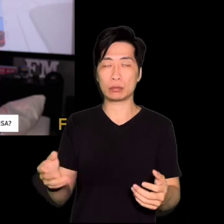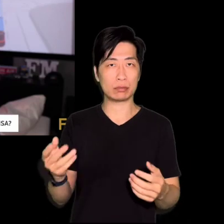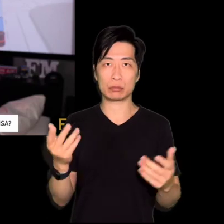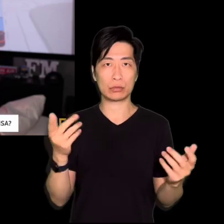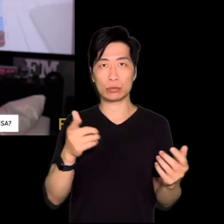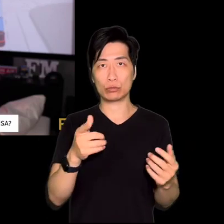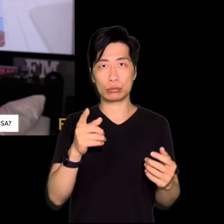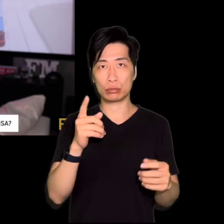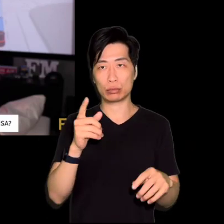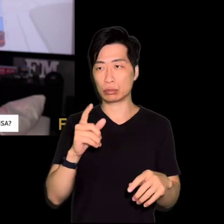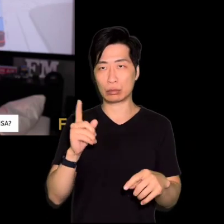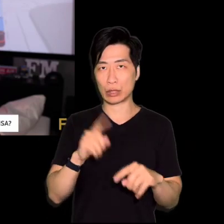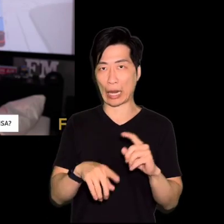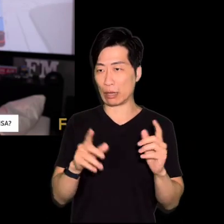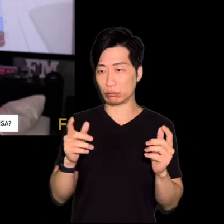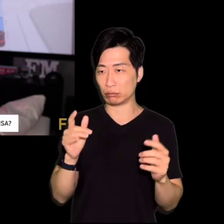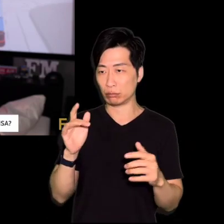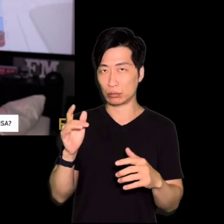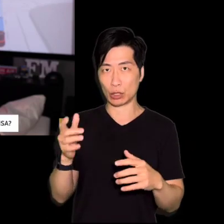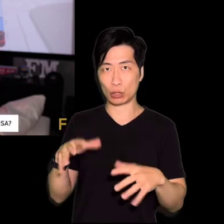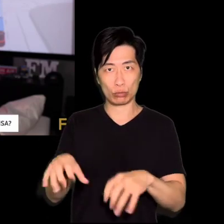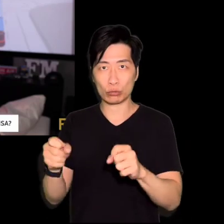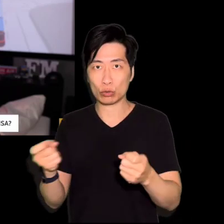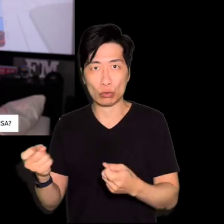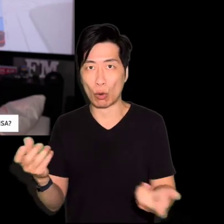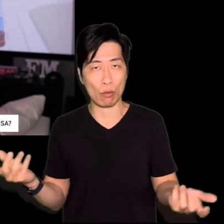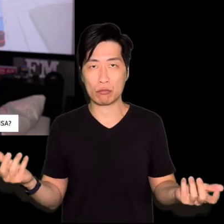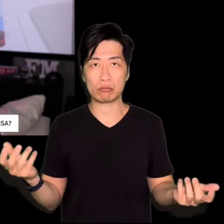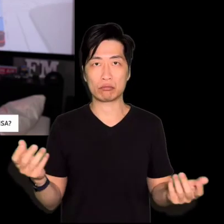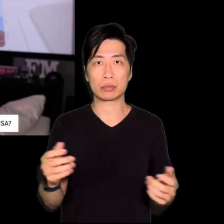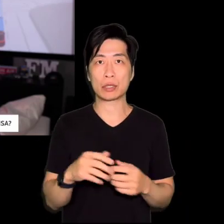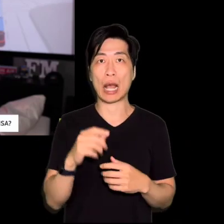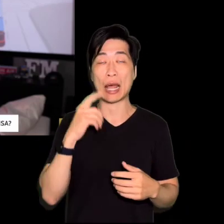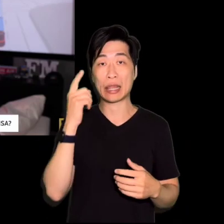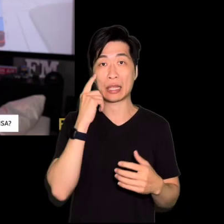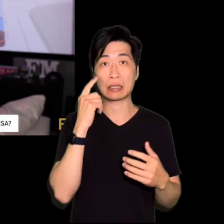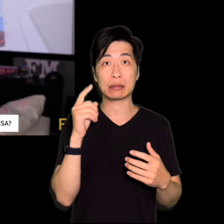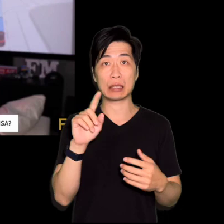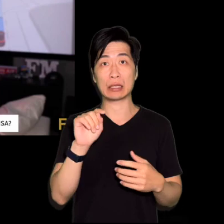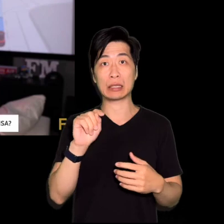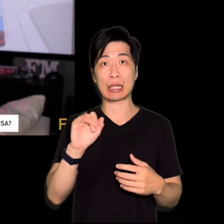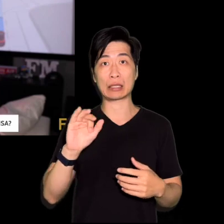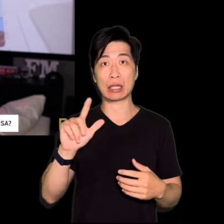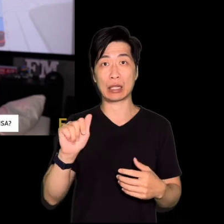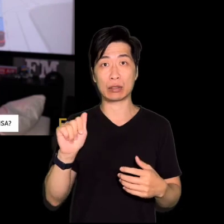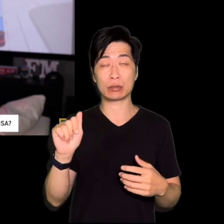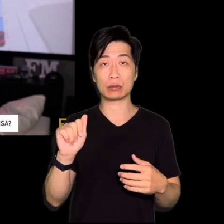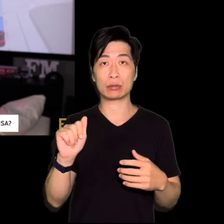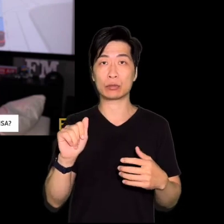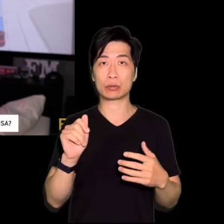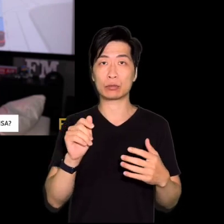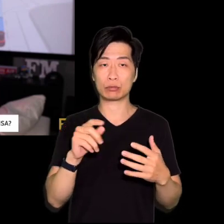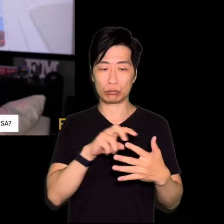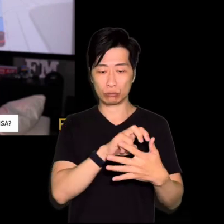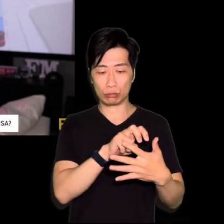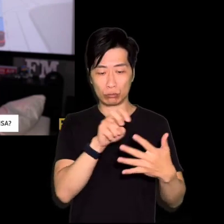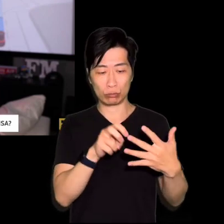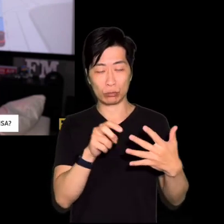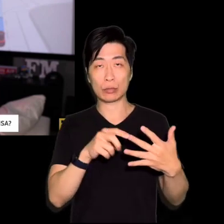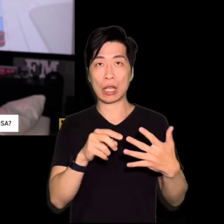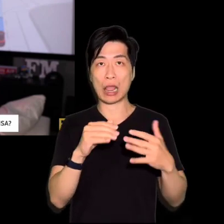box, and you have no way to interface with the car. It just does it itself. I think Tesla going the level 3 route